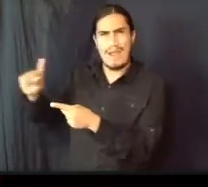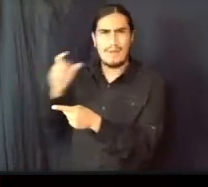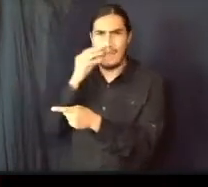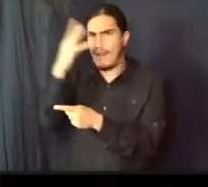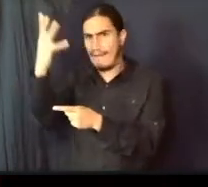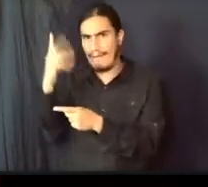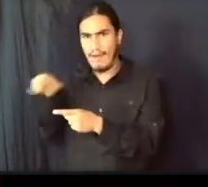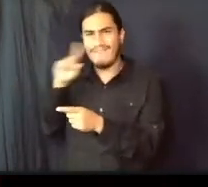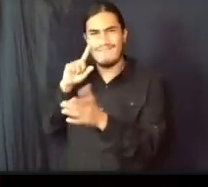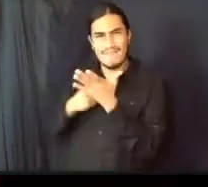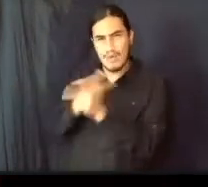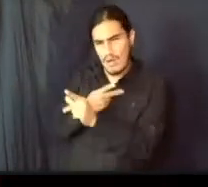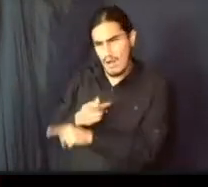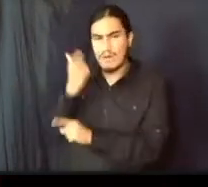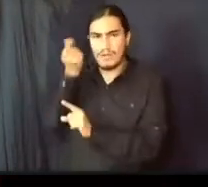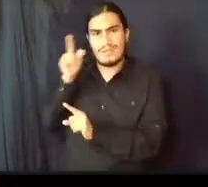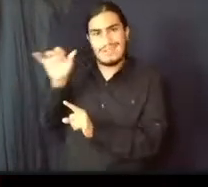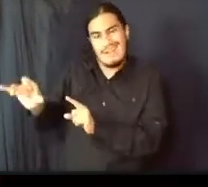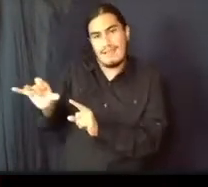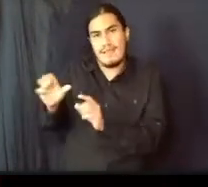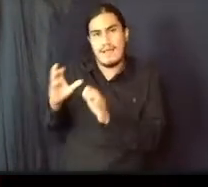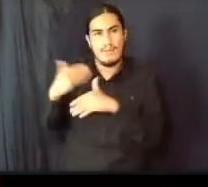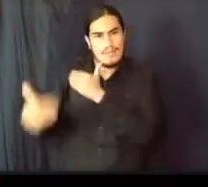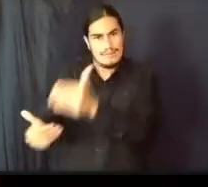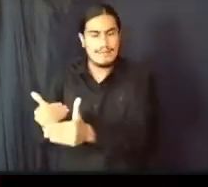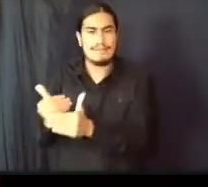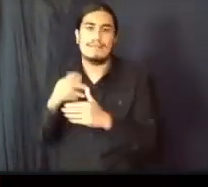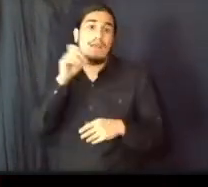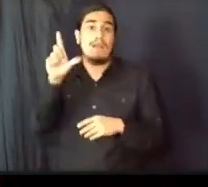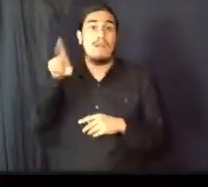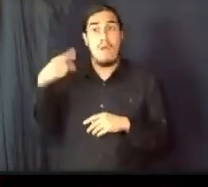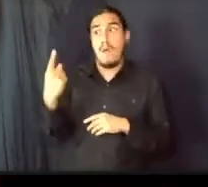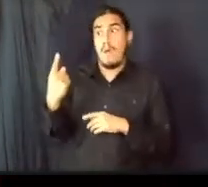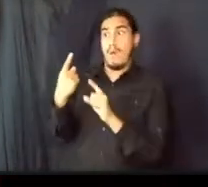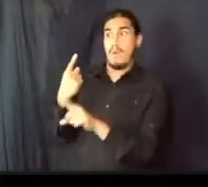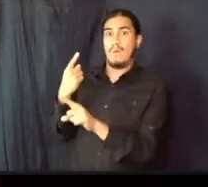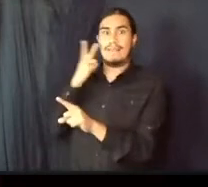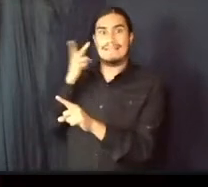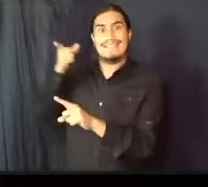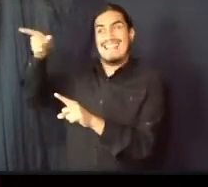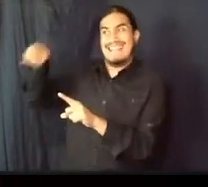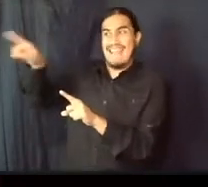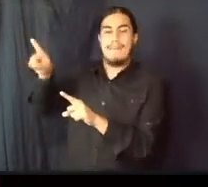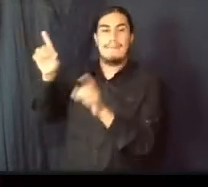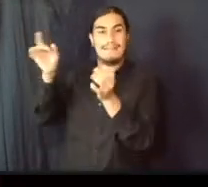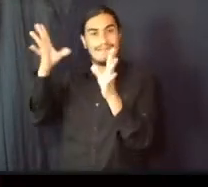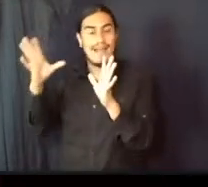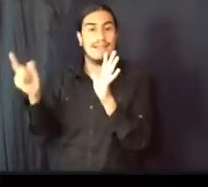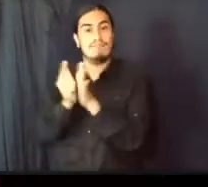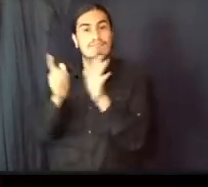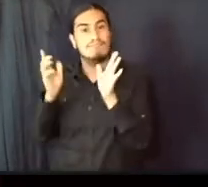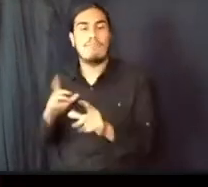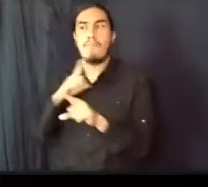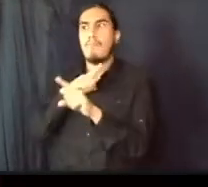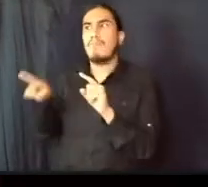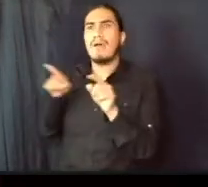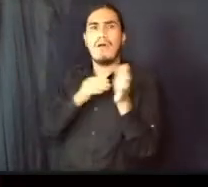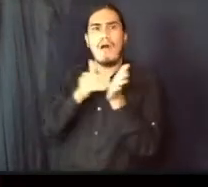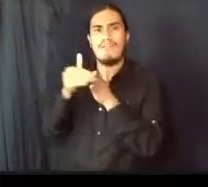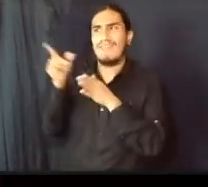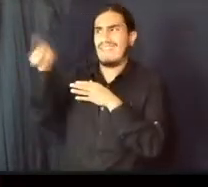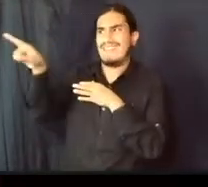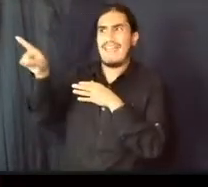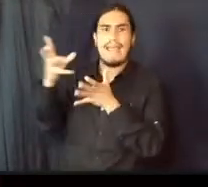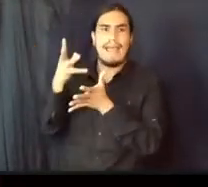particular, are not only constructed as perpetrators and violent offenders, but furthermore fall through the cracks of perceptions and regimes